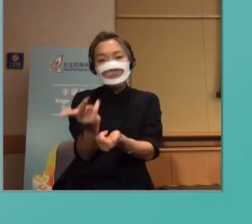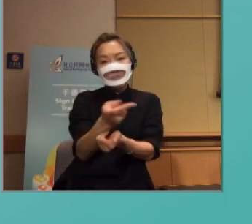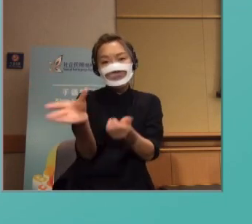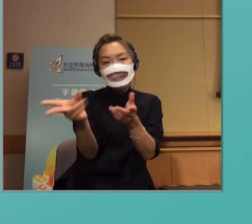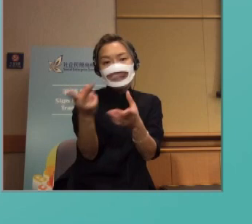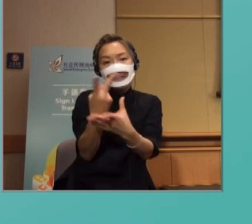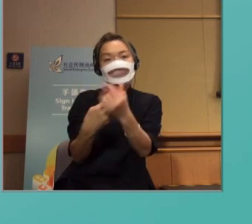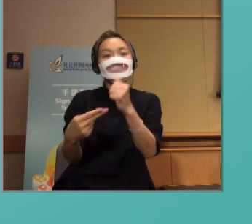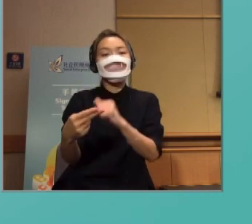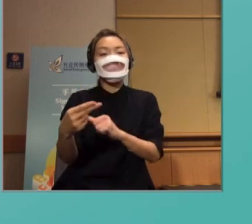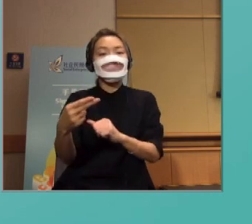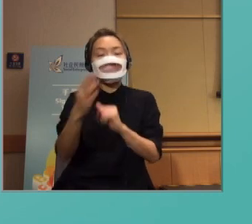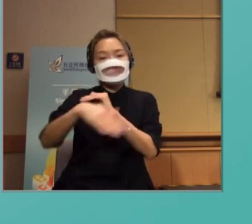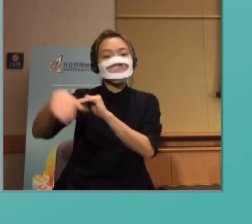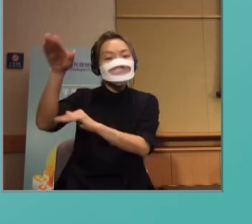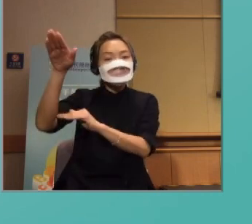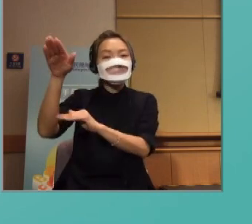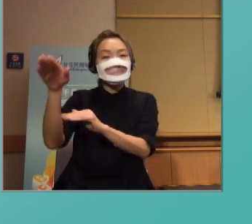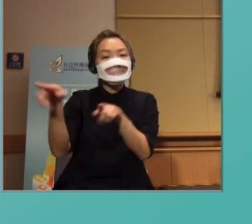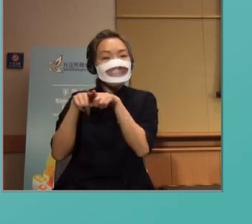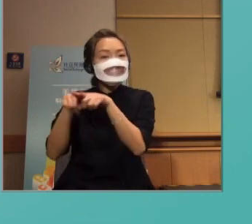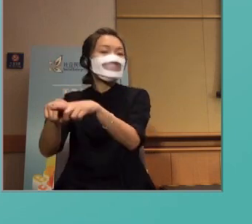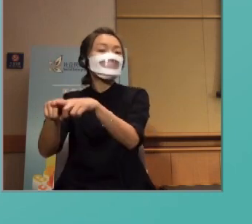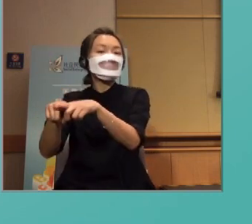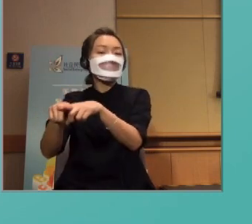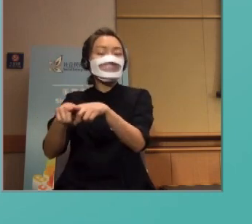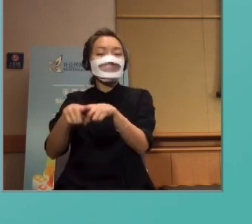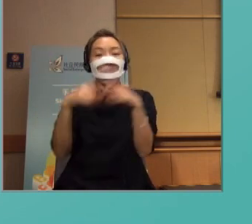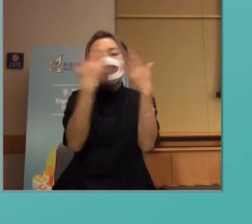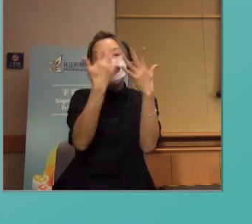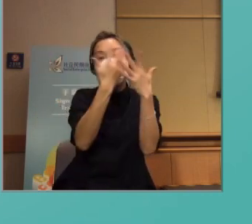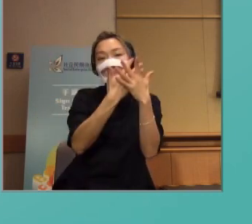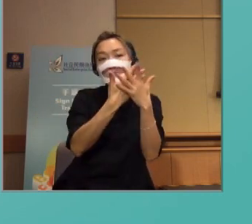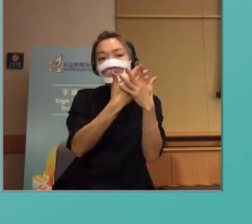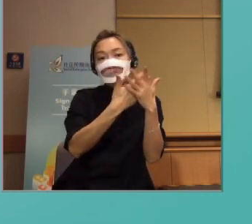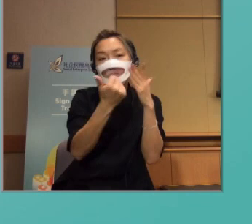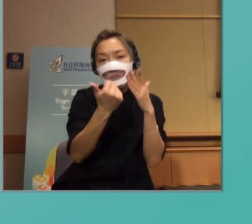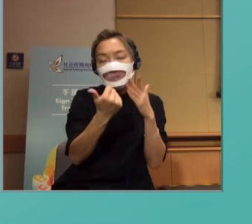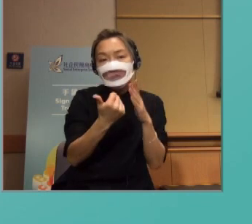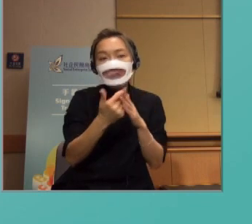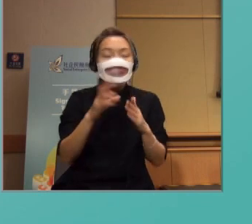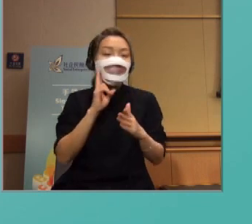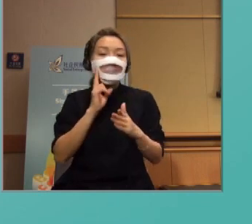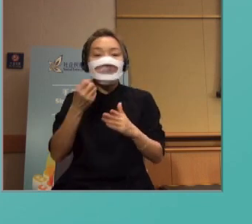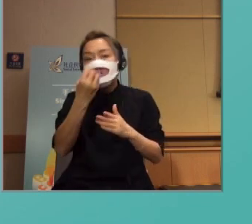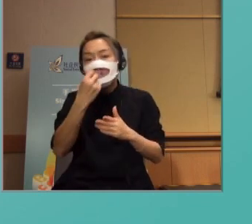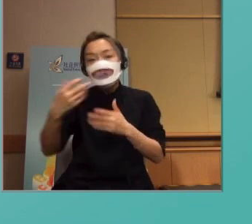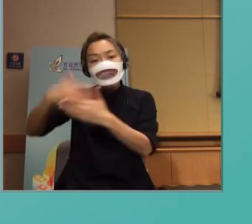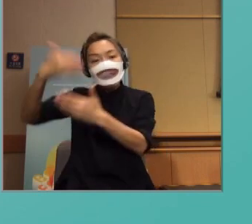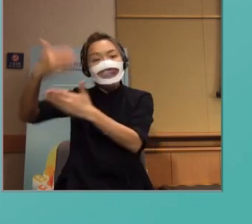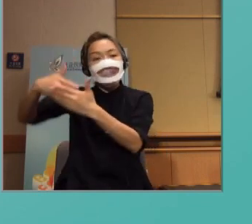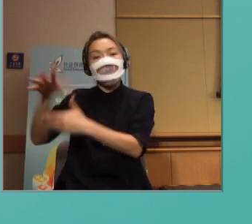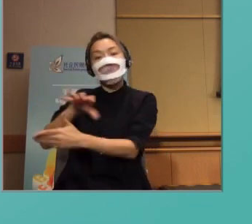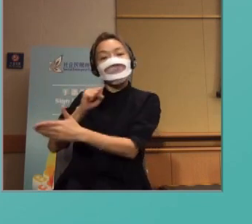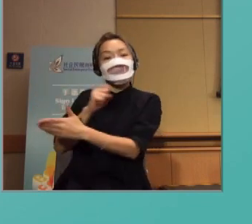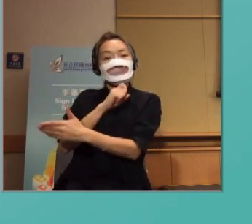share the network effect. In the same way that if you own a house in Hong Kong, right, you can participate in the growth of Hong Kong if Hong Kong grows, for instance,